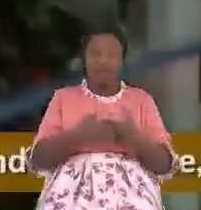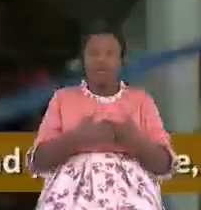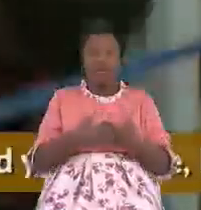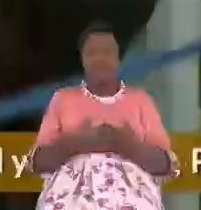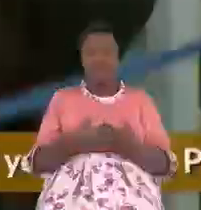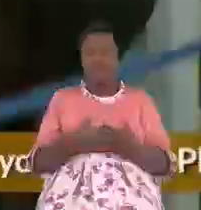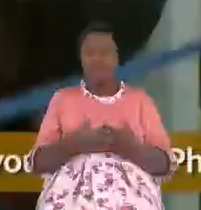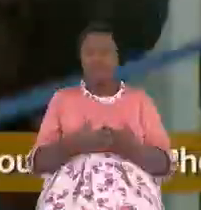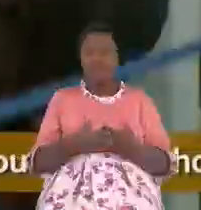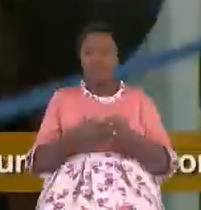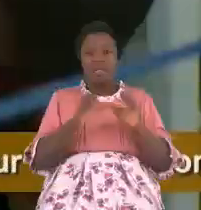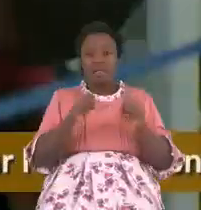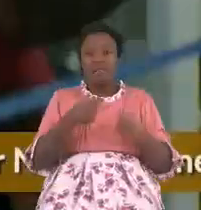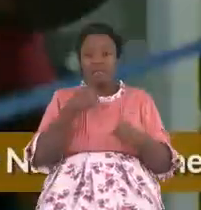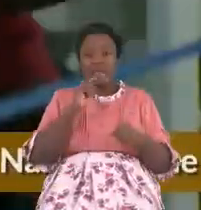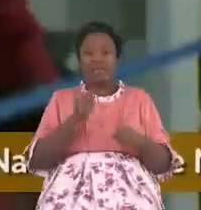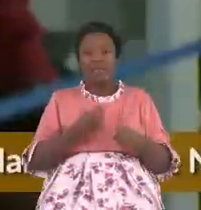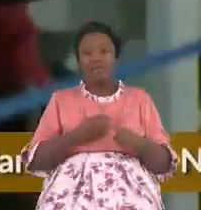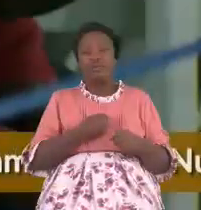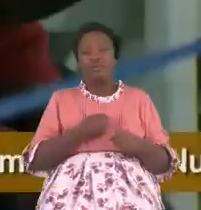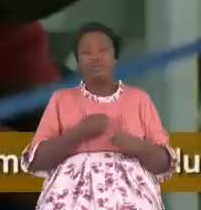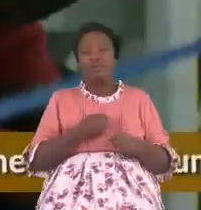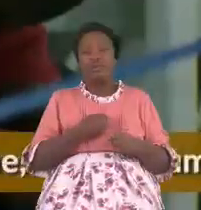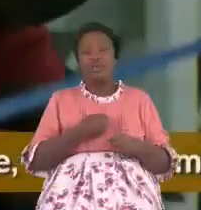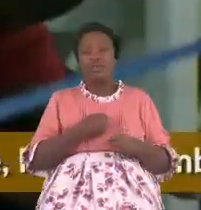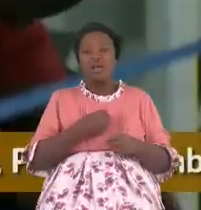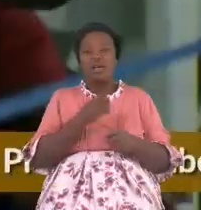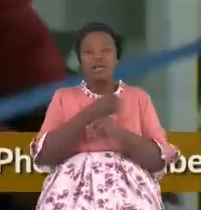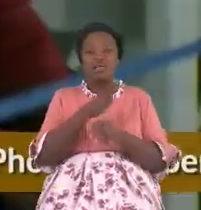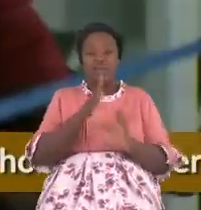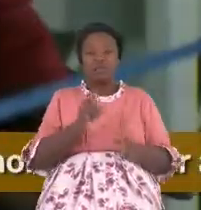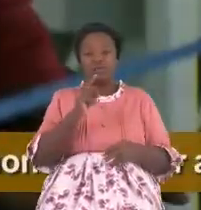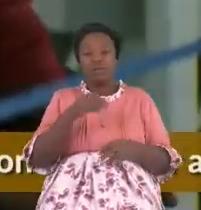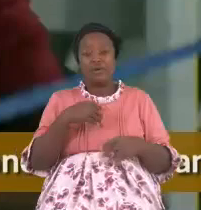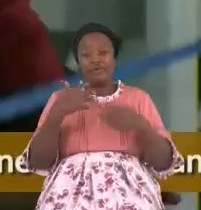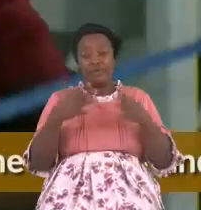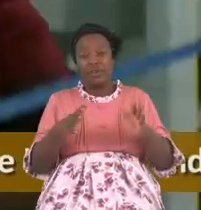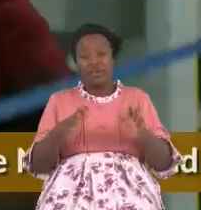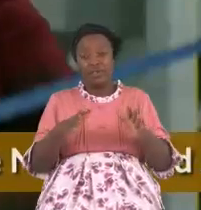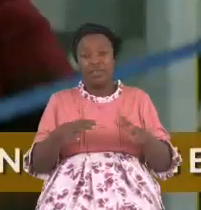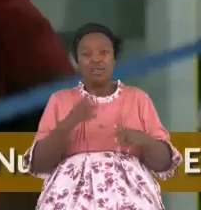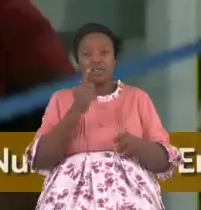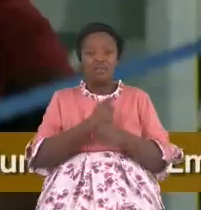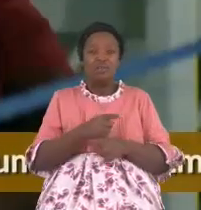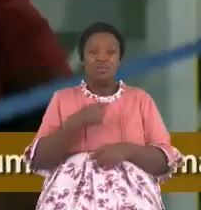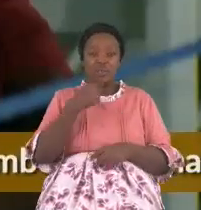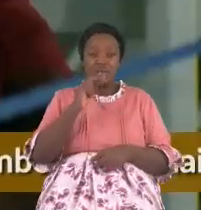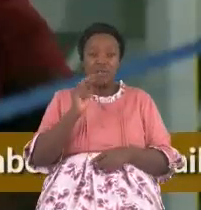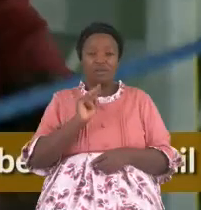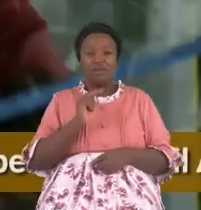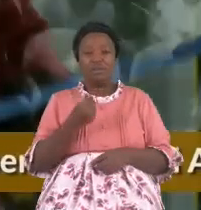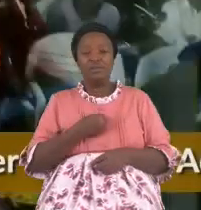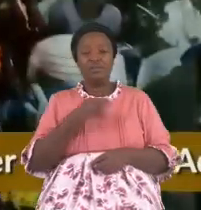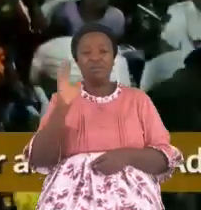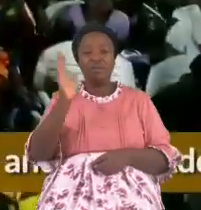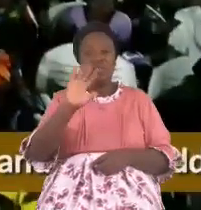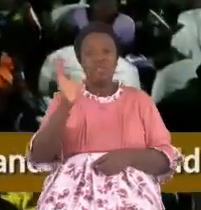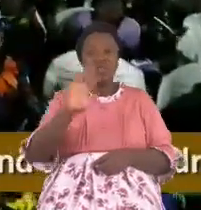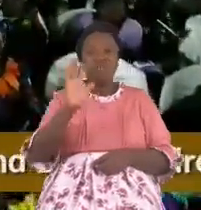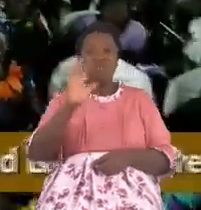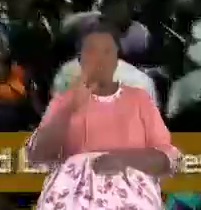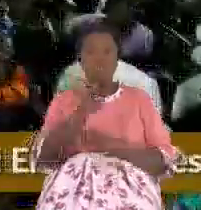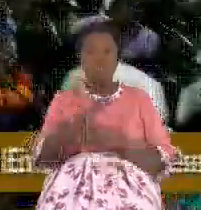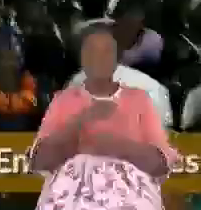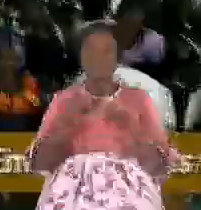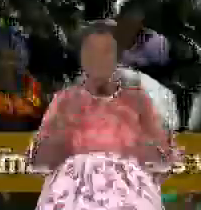can you wave your hand counselors you are true with your hands at me with your hands at me with your hands at me thank you very